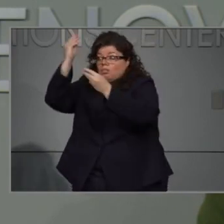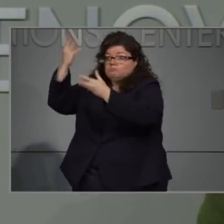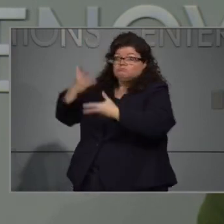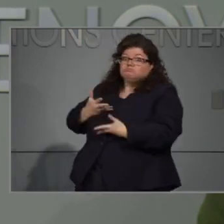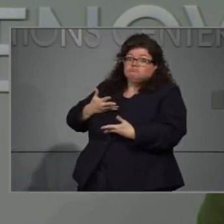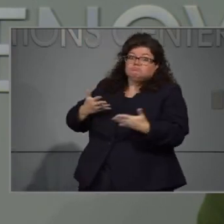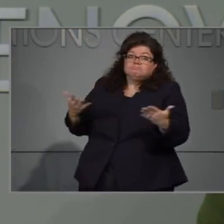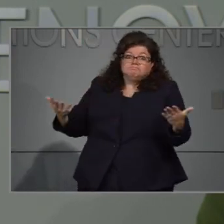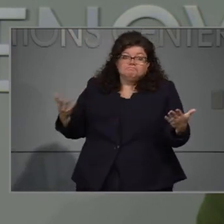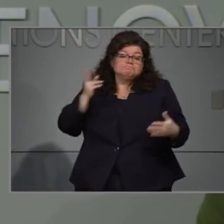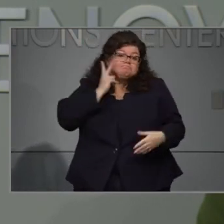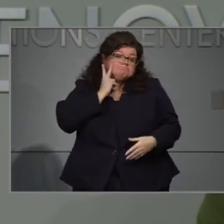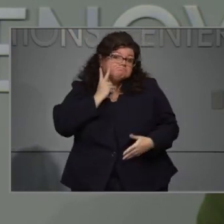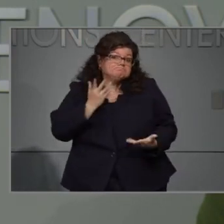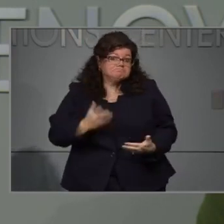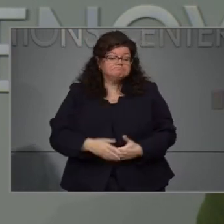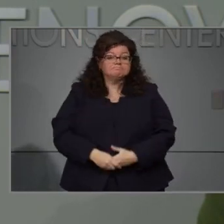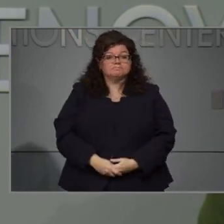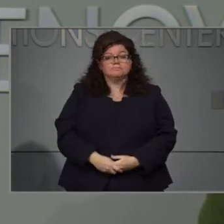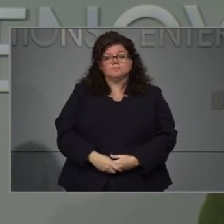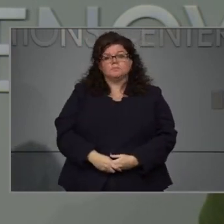We have a follow-up from Rose Hoban.